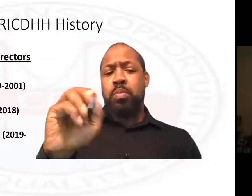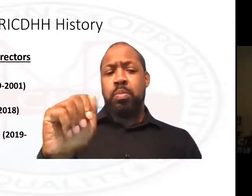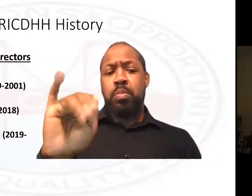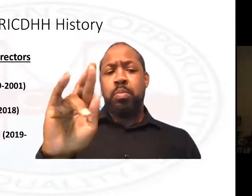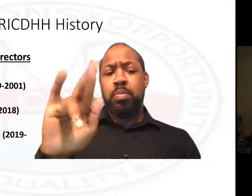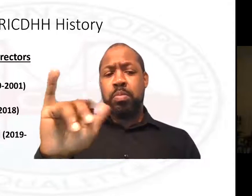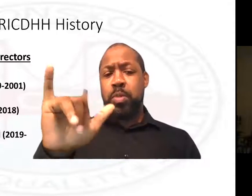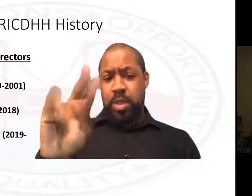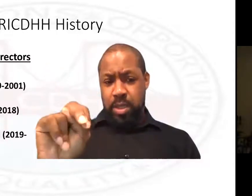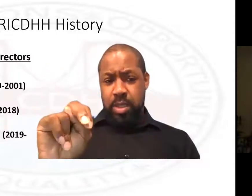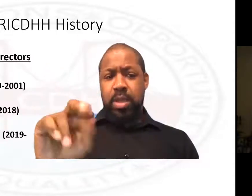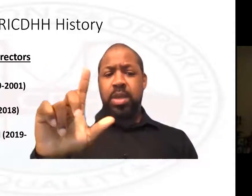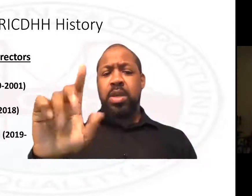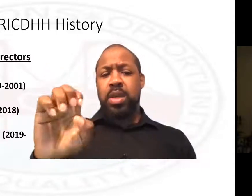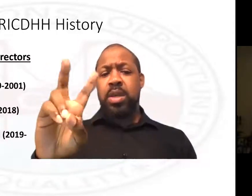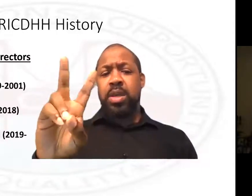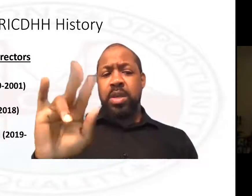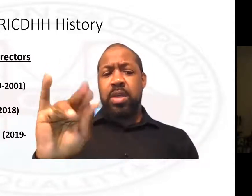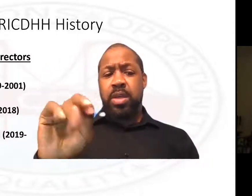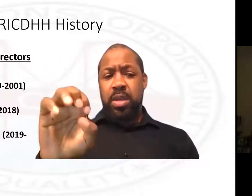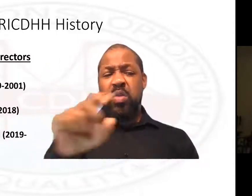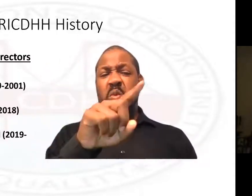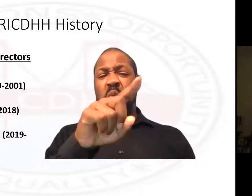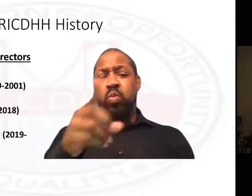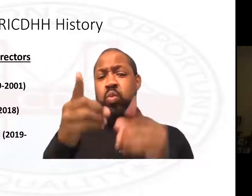The first one was Marilyn Levine,